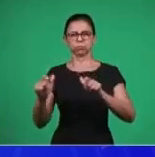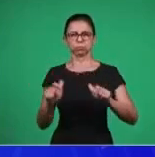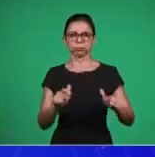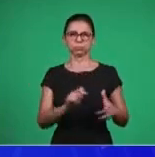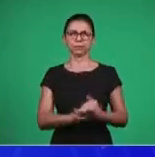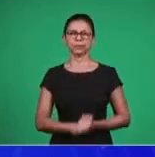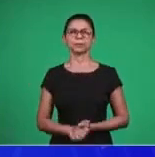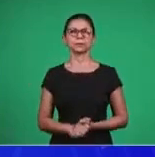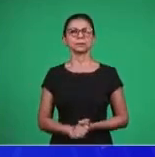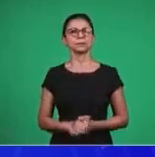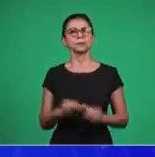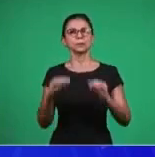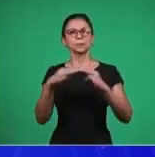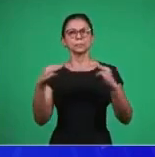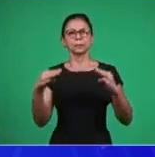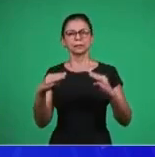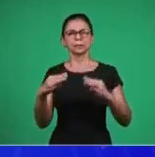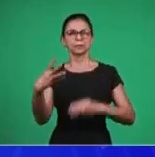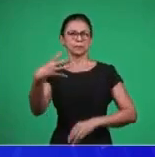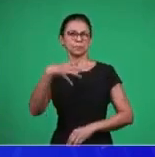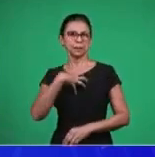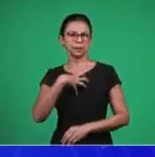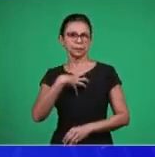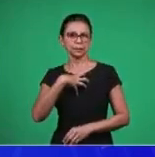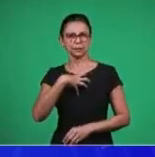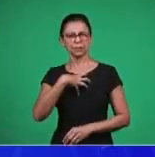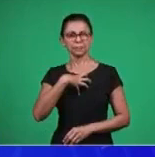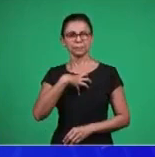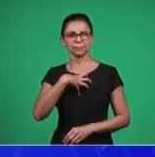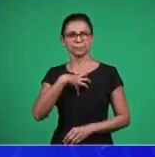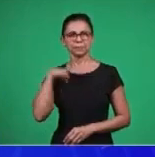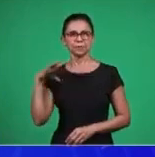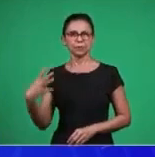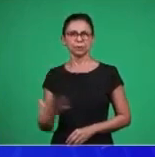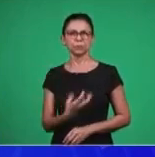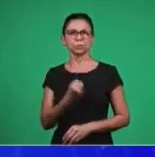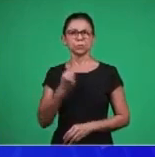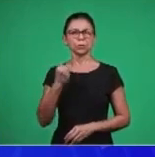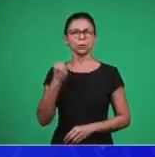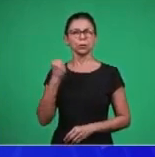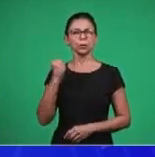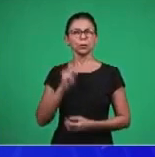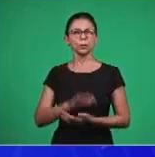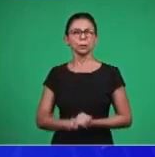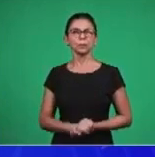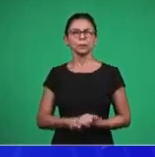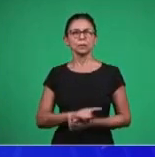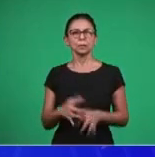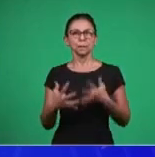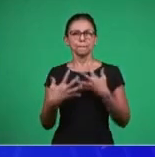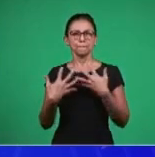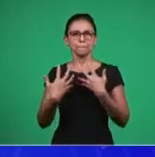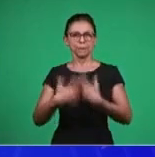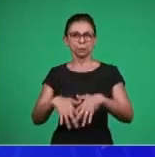or events that took place, like the seminar in Bahia, Pedro Rio,